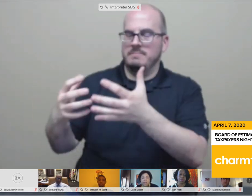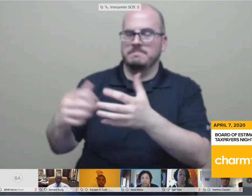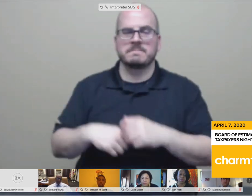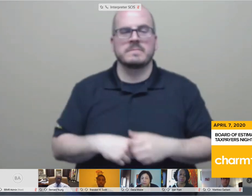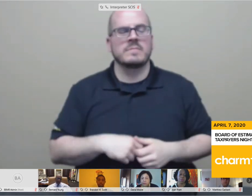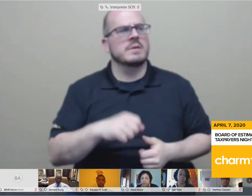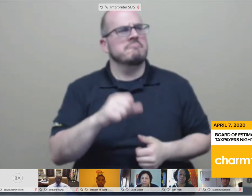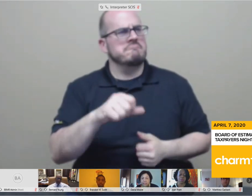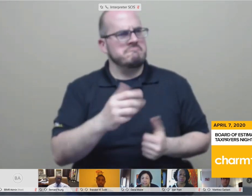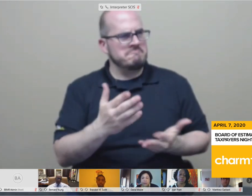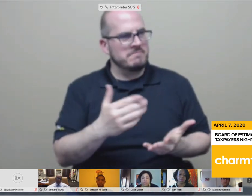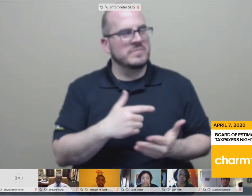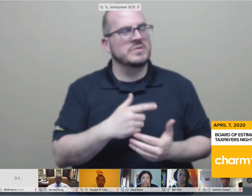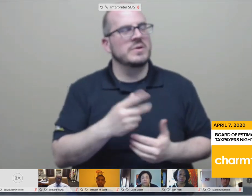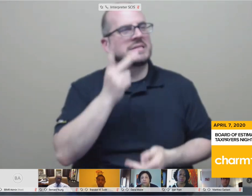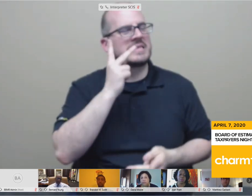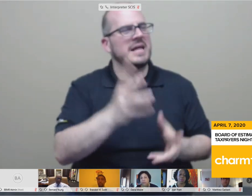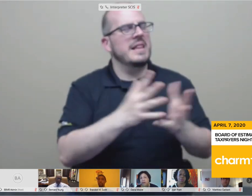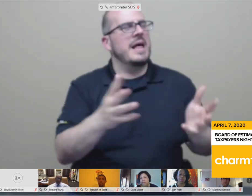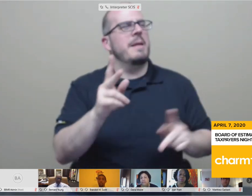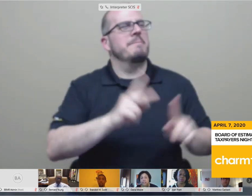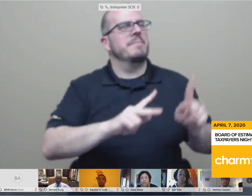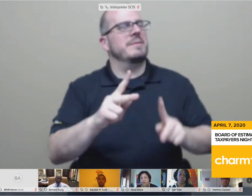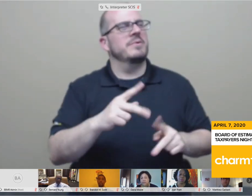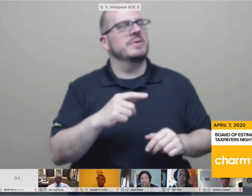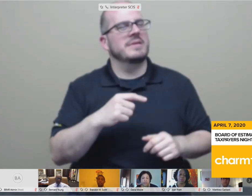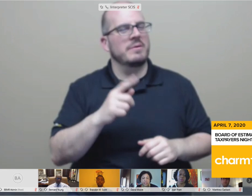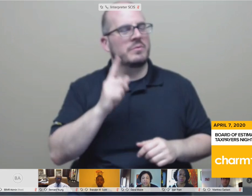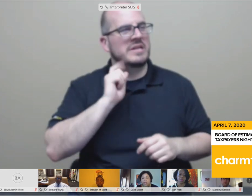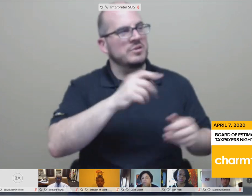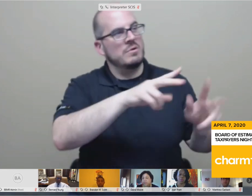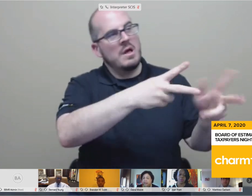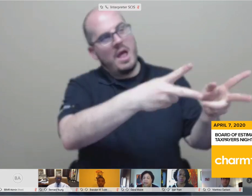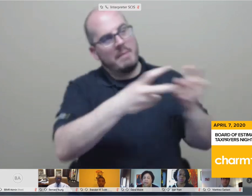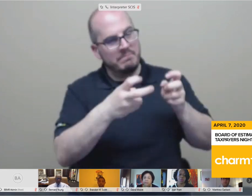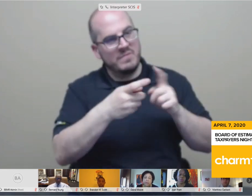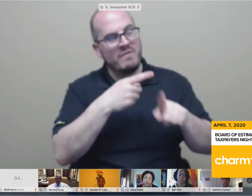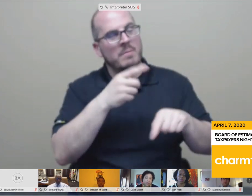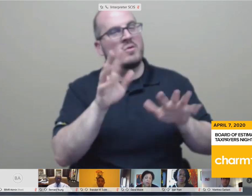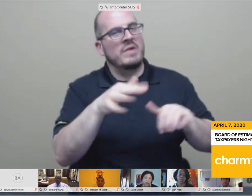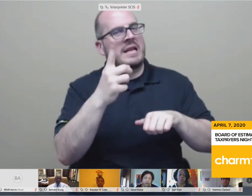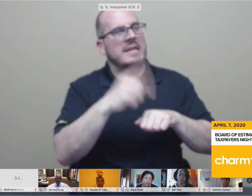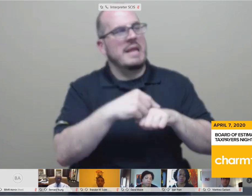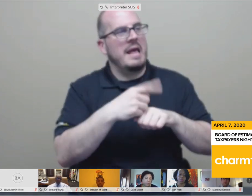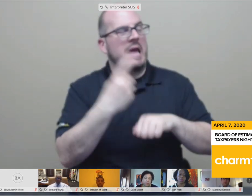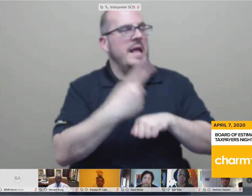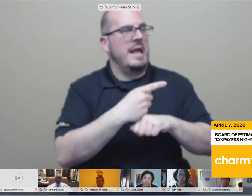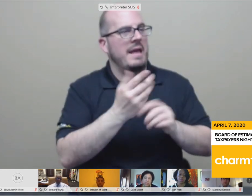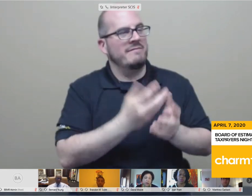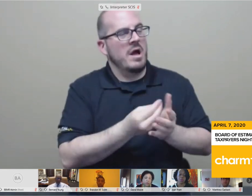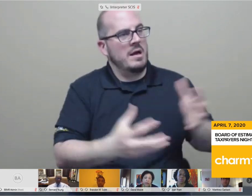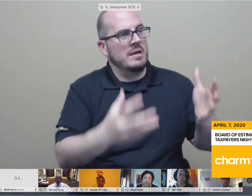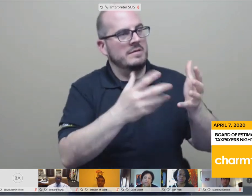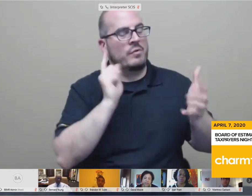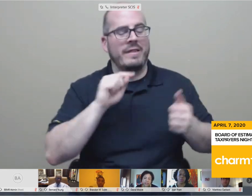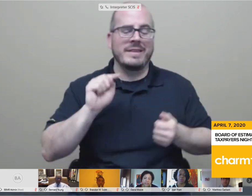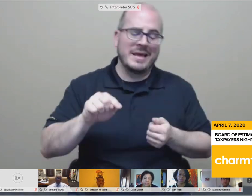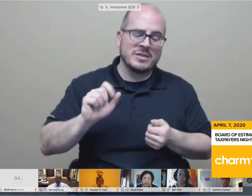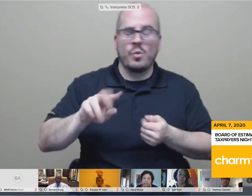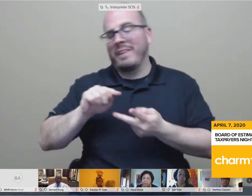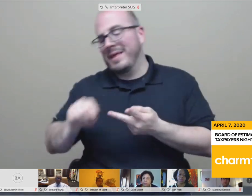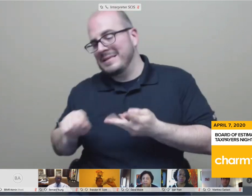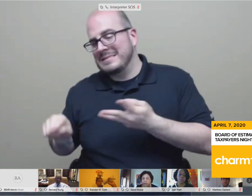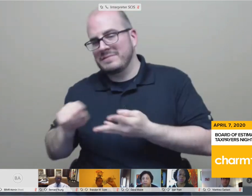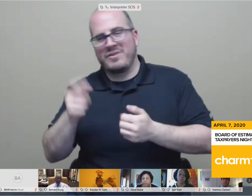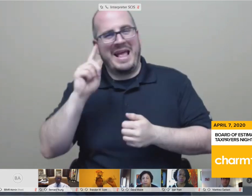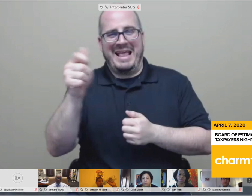a lot of people saying, well, we need to pull from the Rainy Day Fund for this item or that item. You know, any array of things.